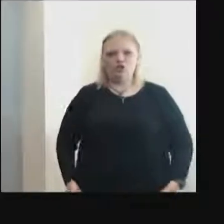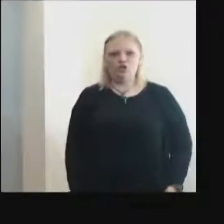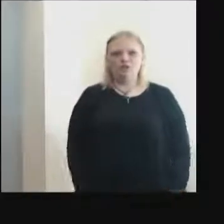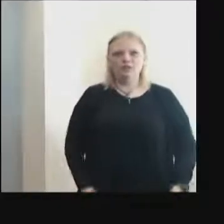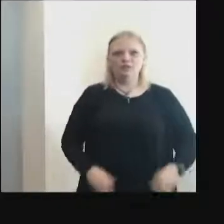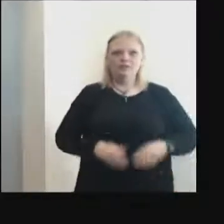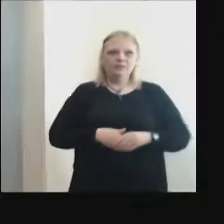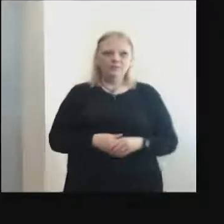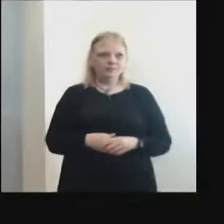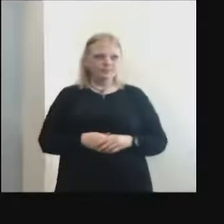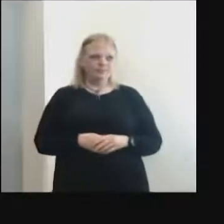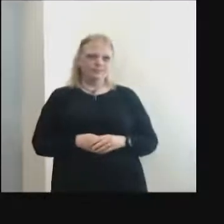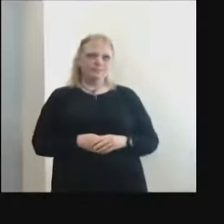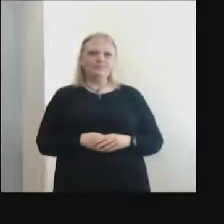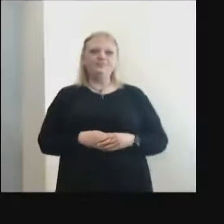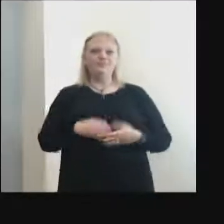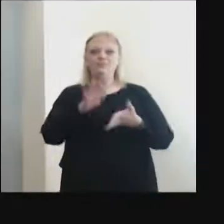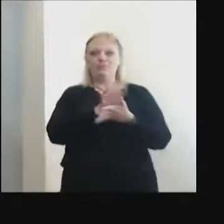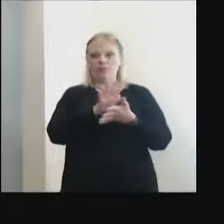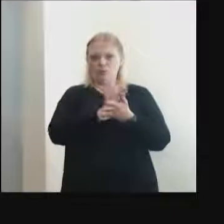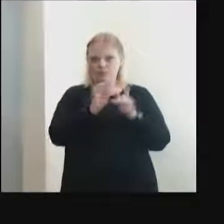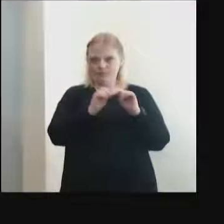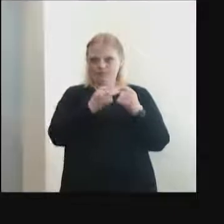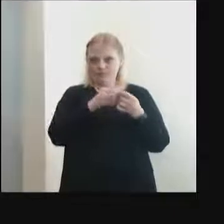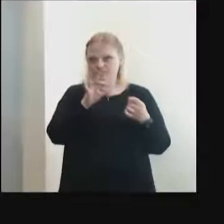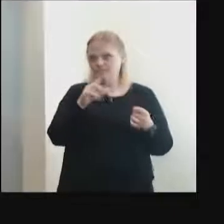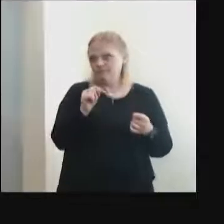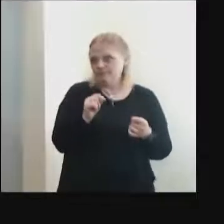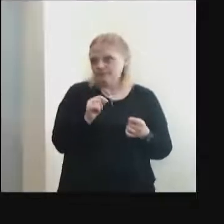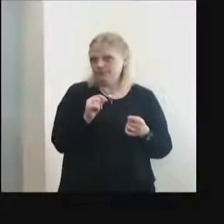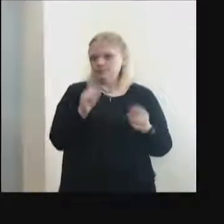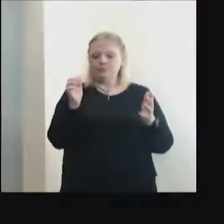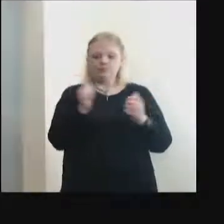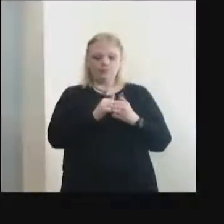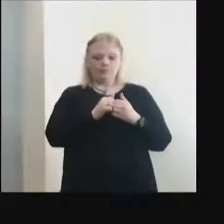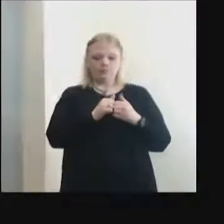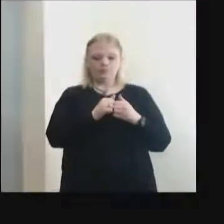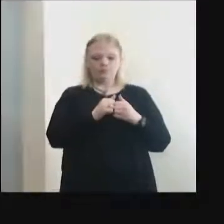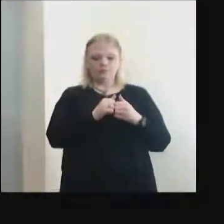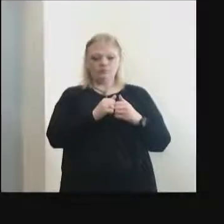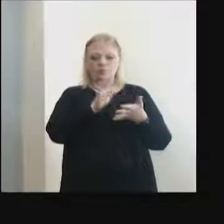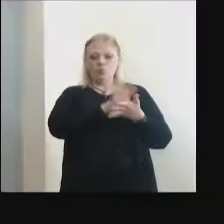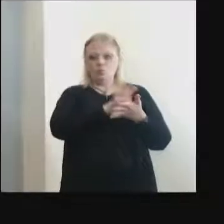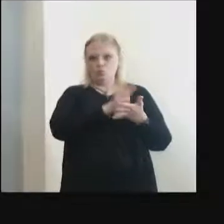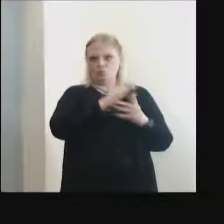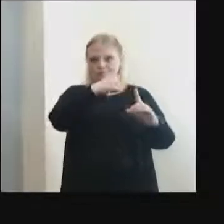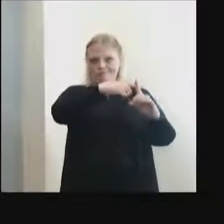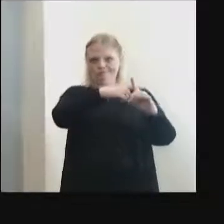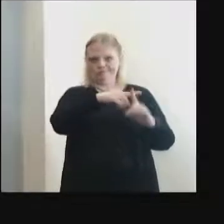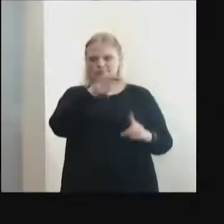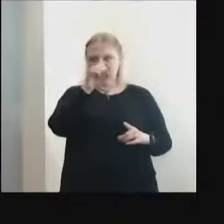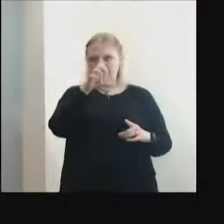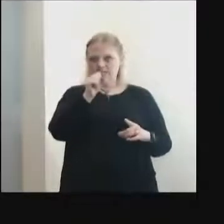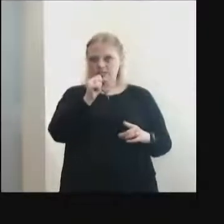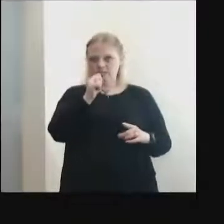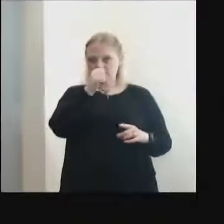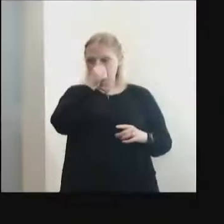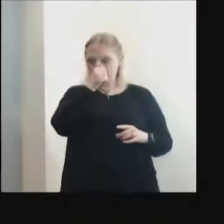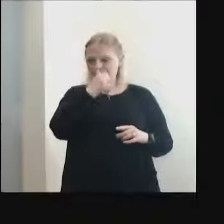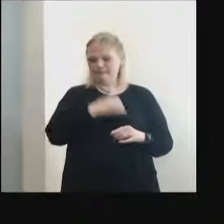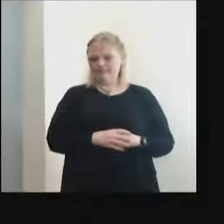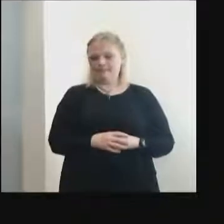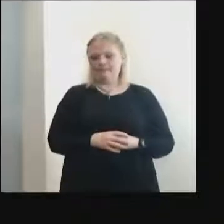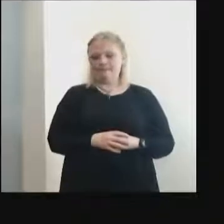So what our school team is finding out with our school cases is, unfortunately, as